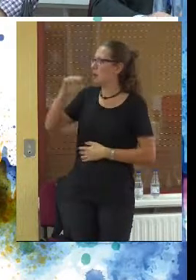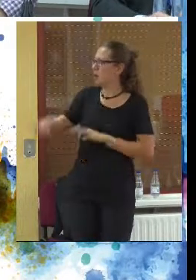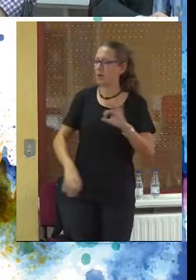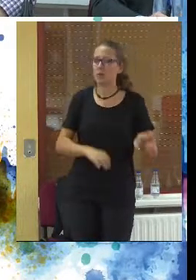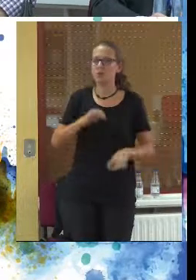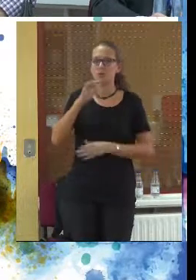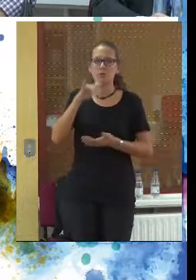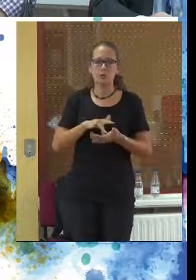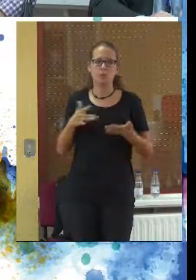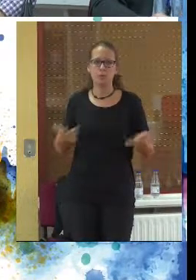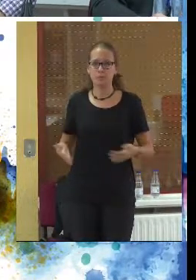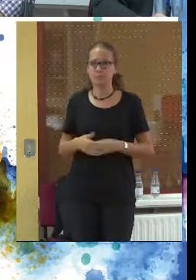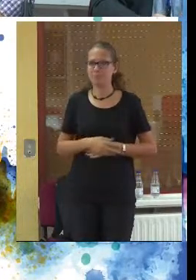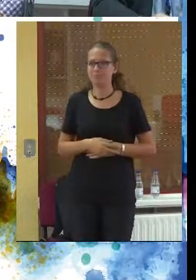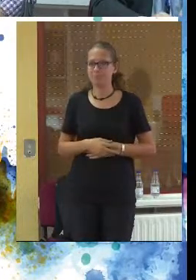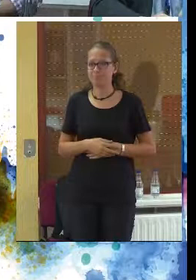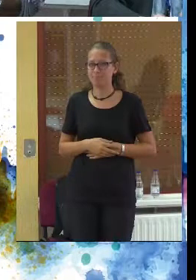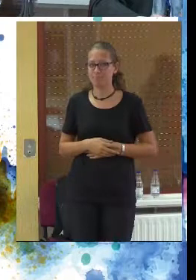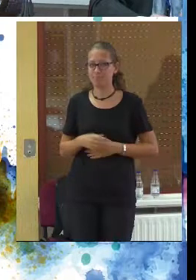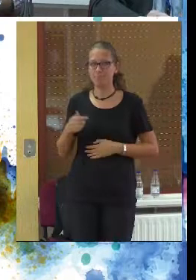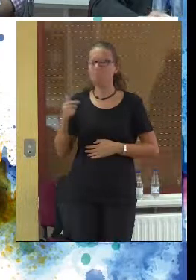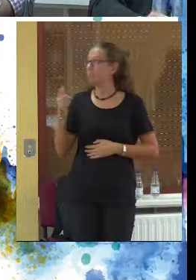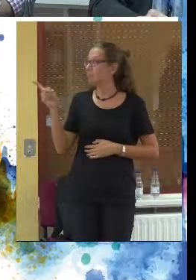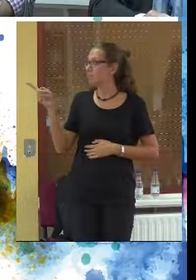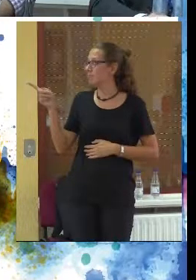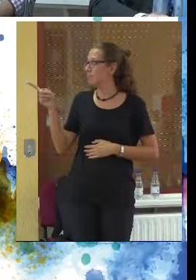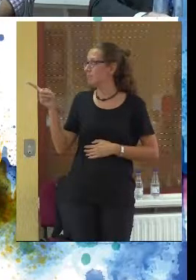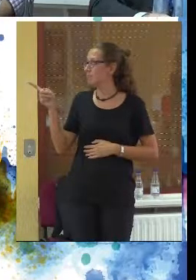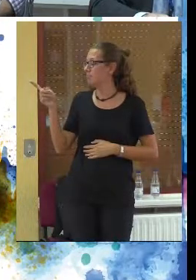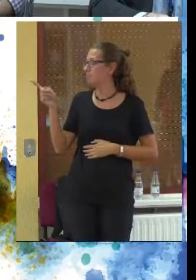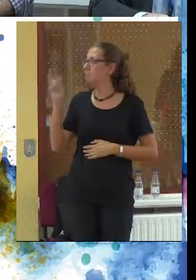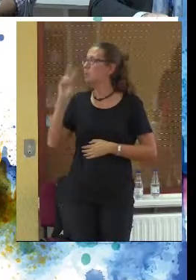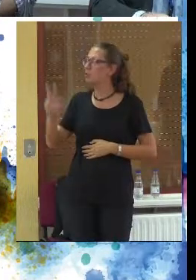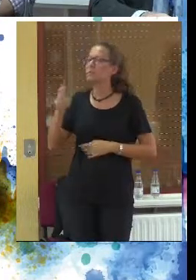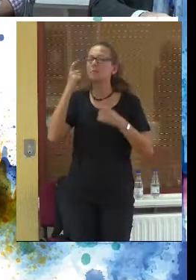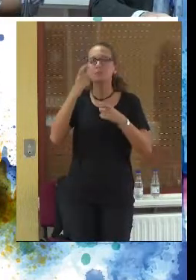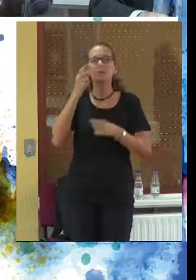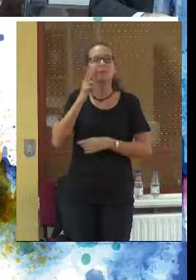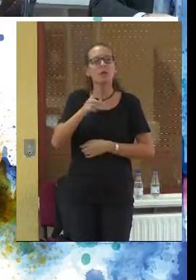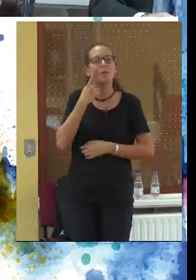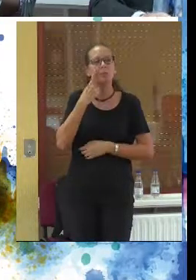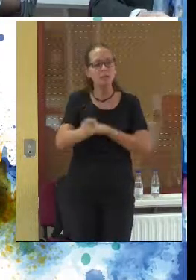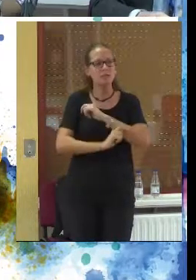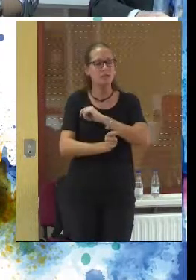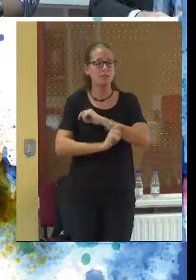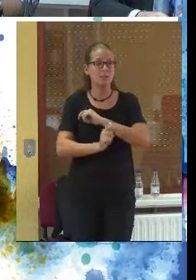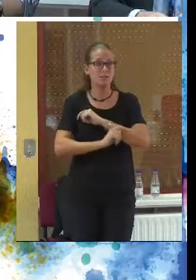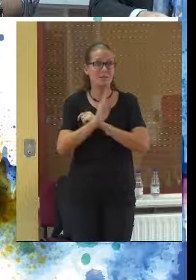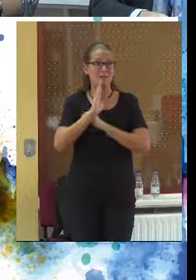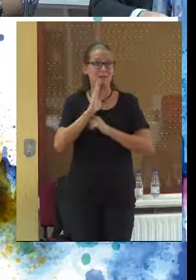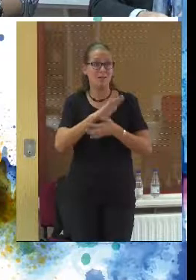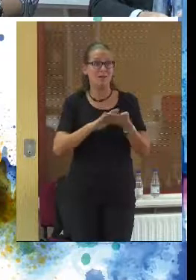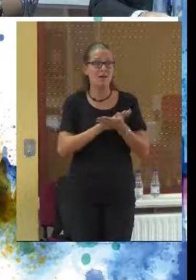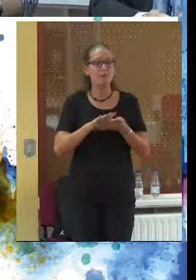within those organizations, and we're going to make a big jump forward now and try to see if these